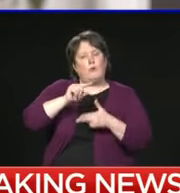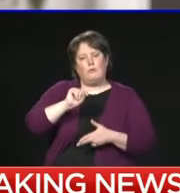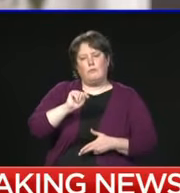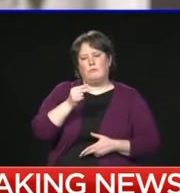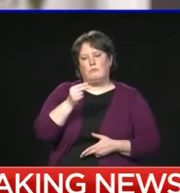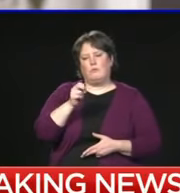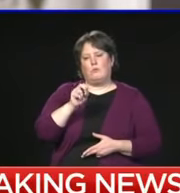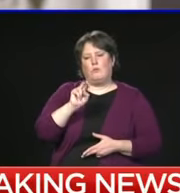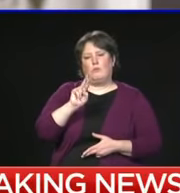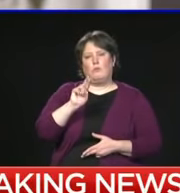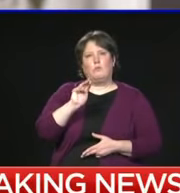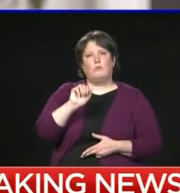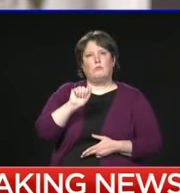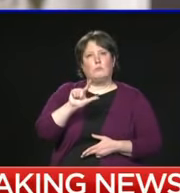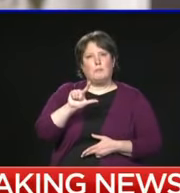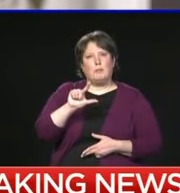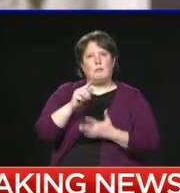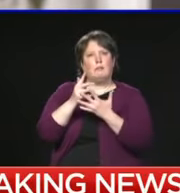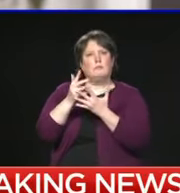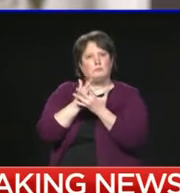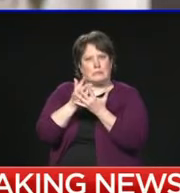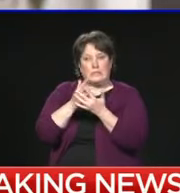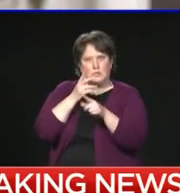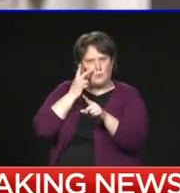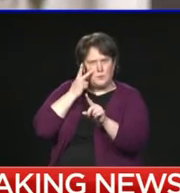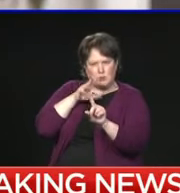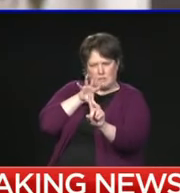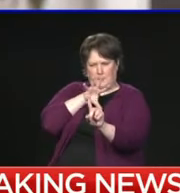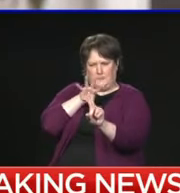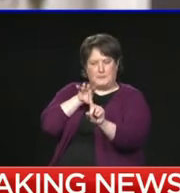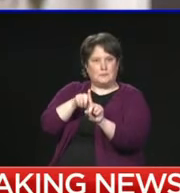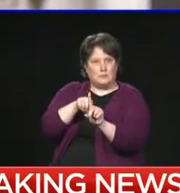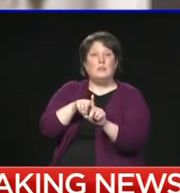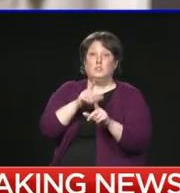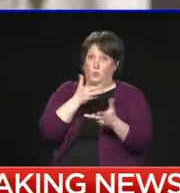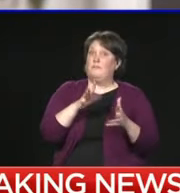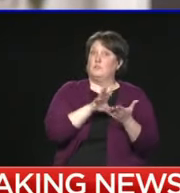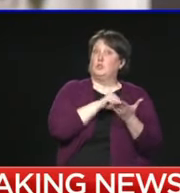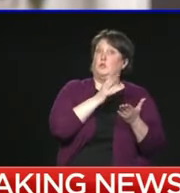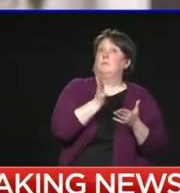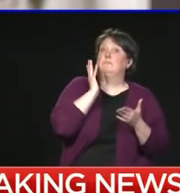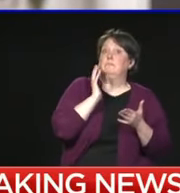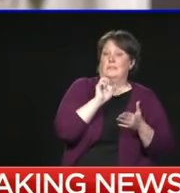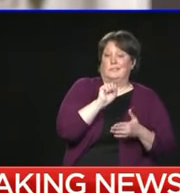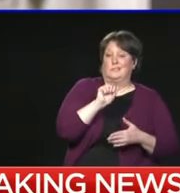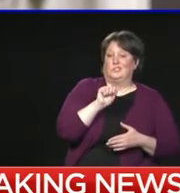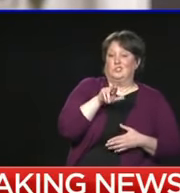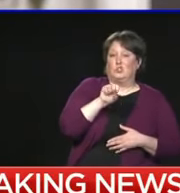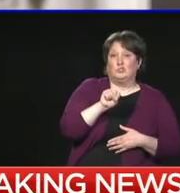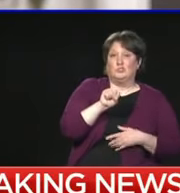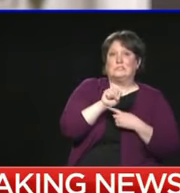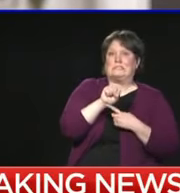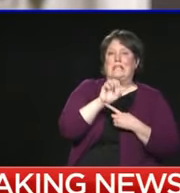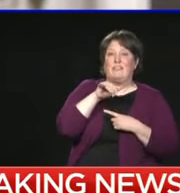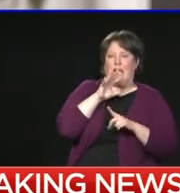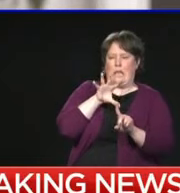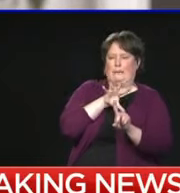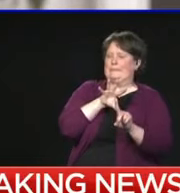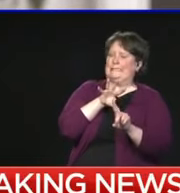taking temperatures and spot checks. One of the lessons learned from SARS is that it is simply not as effective